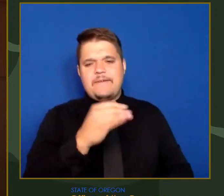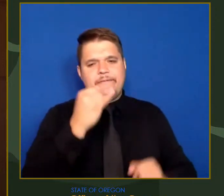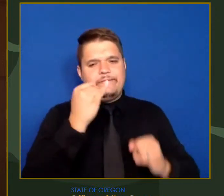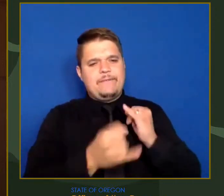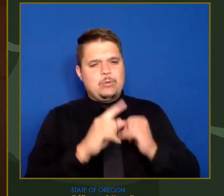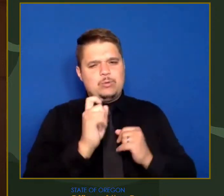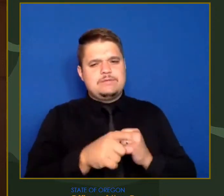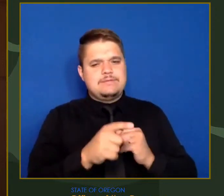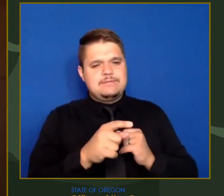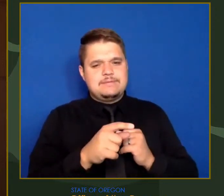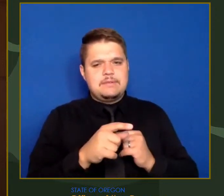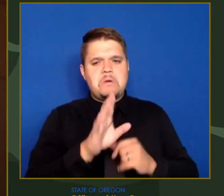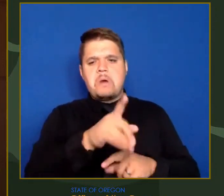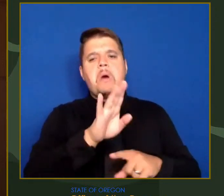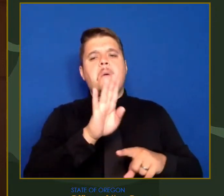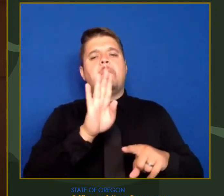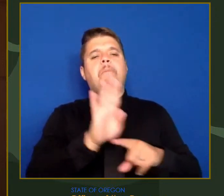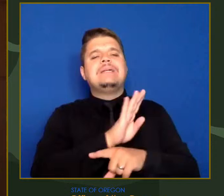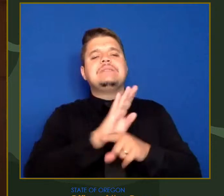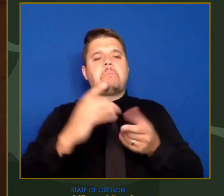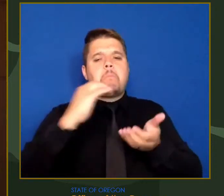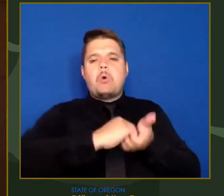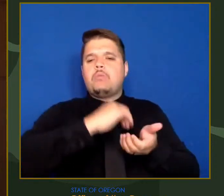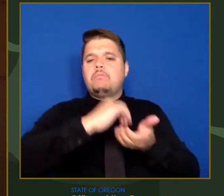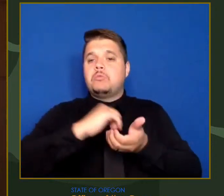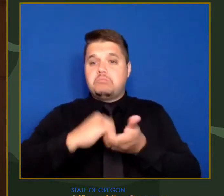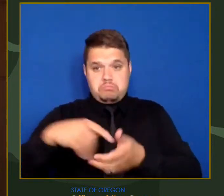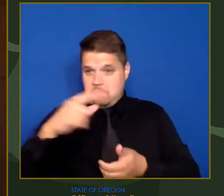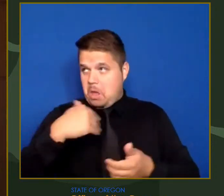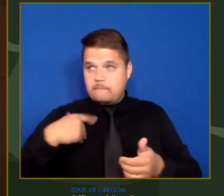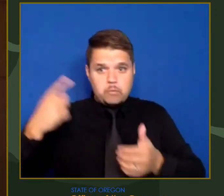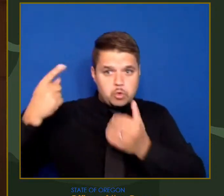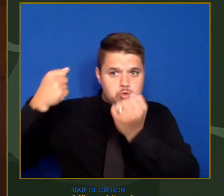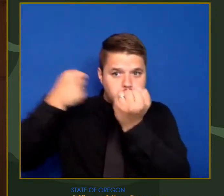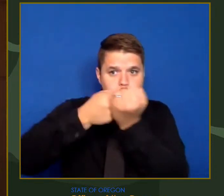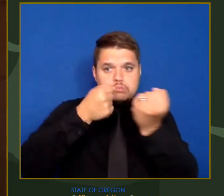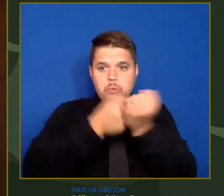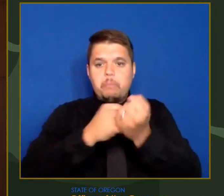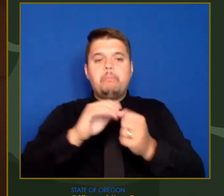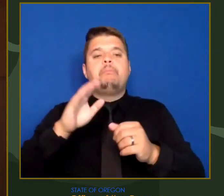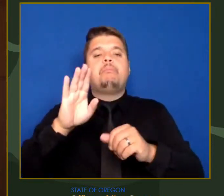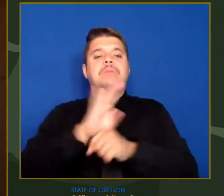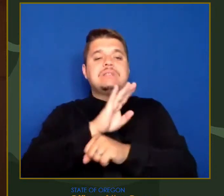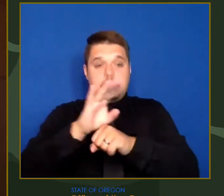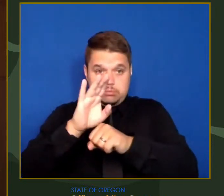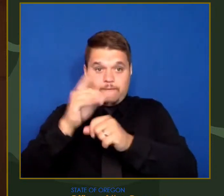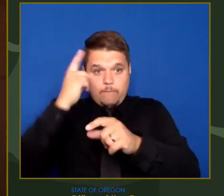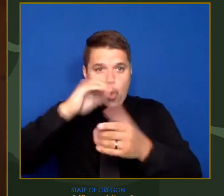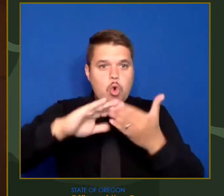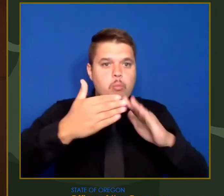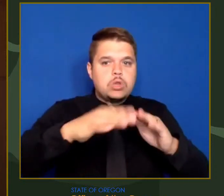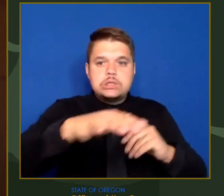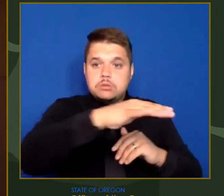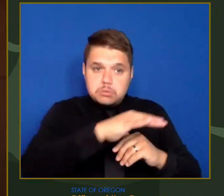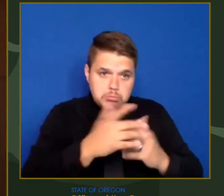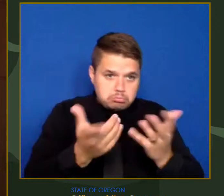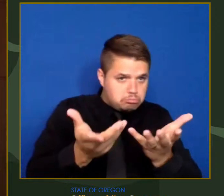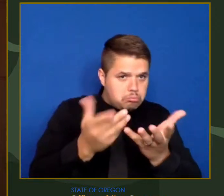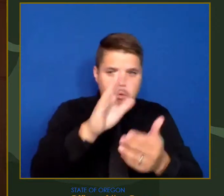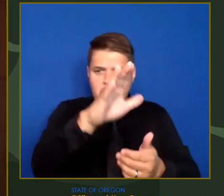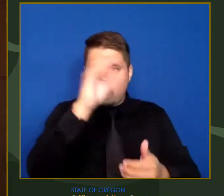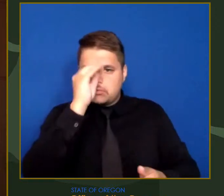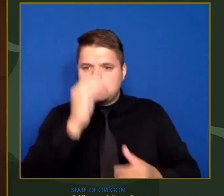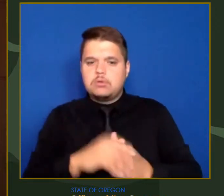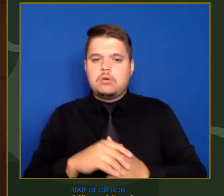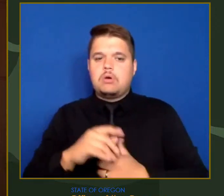feel you have the support of the business community in Oregon in regards to asking? Throughout the pandemic,